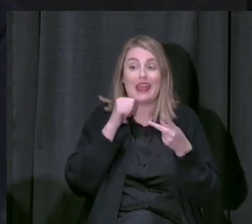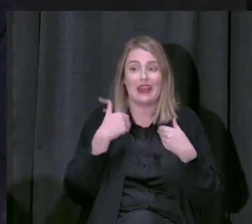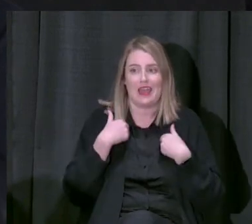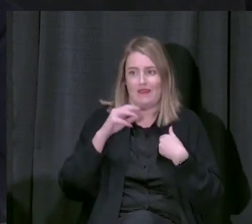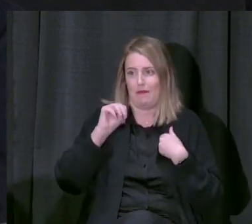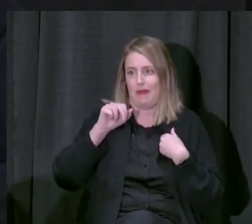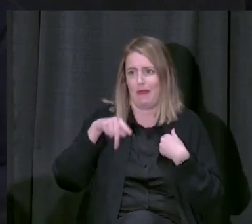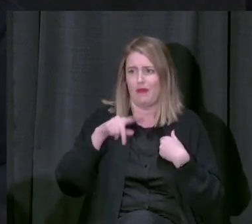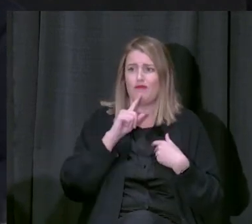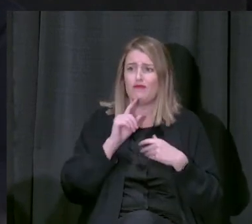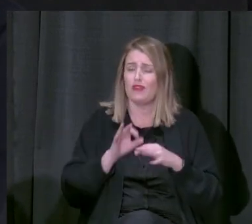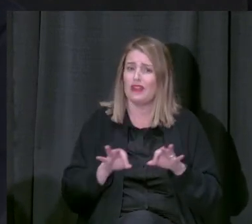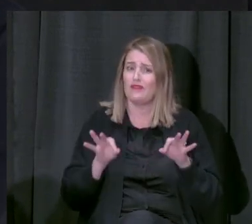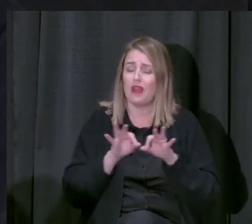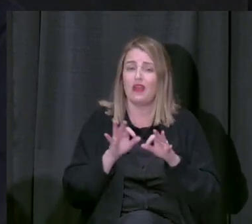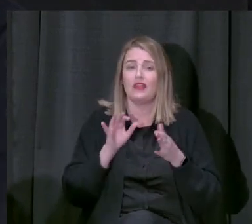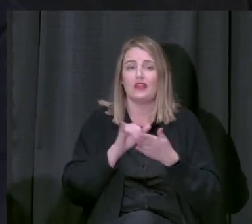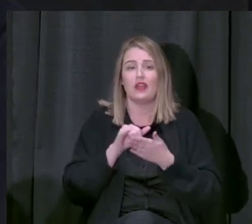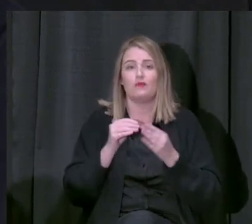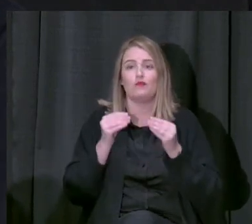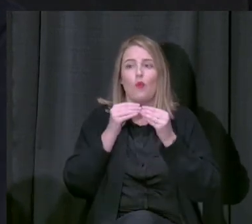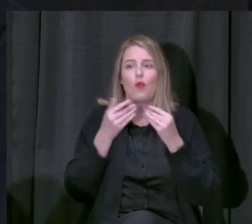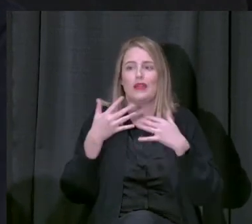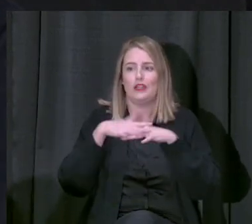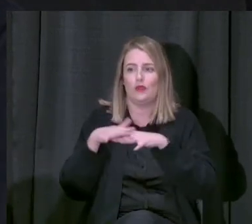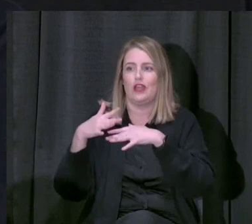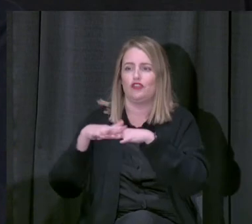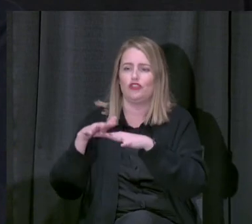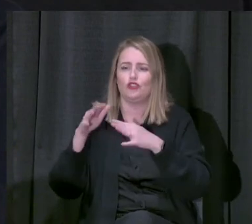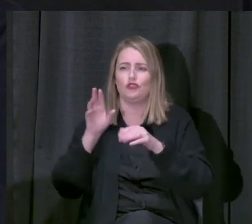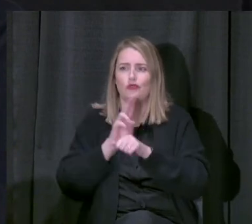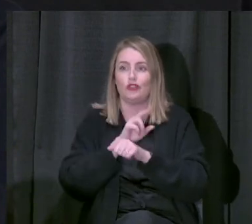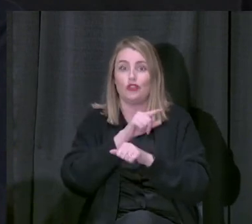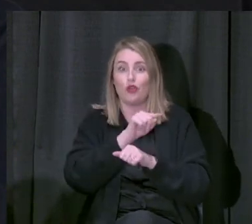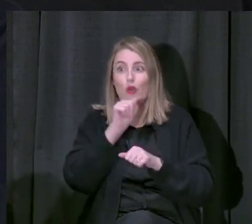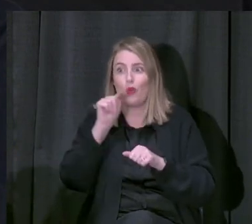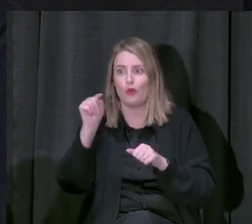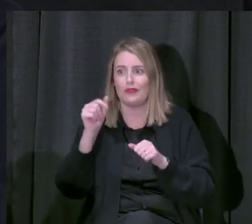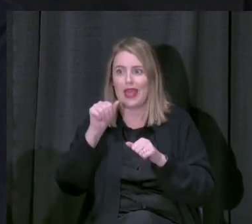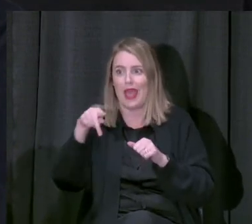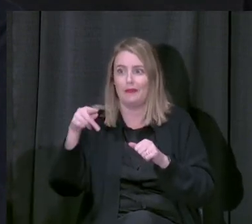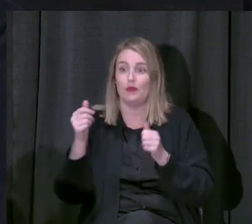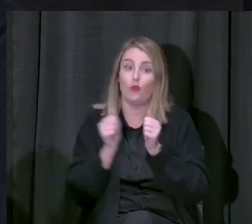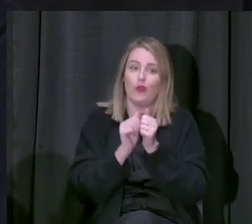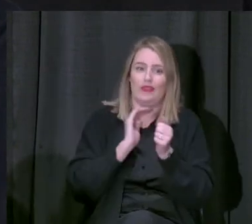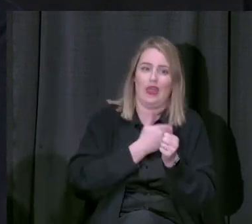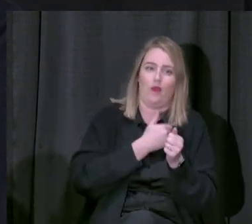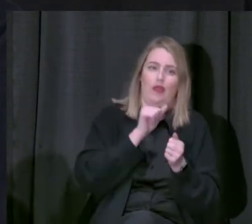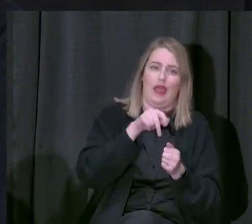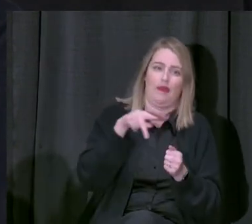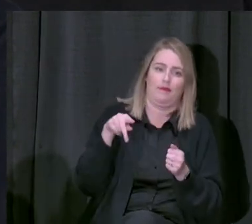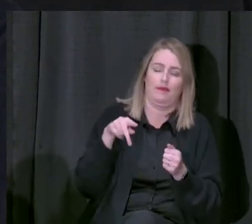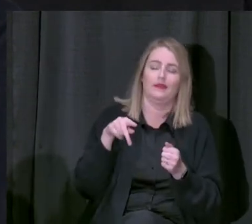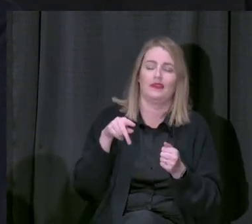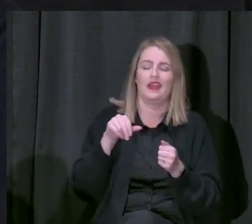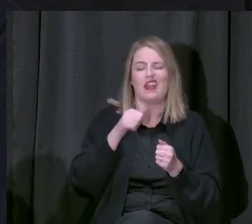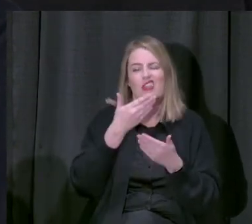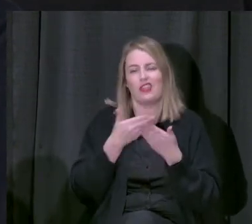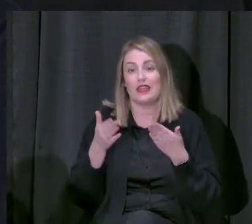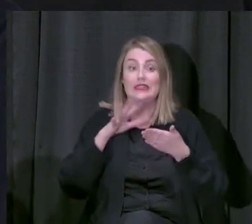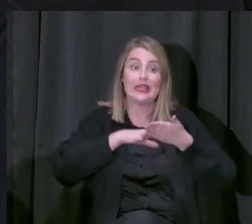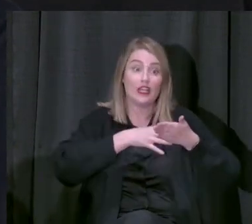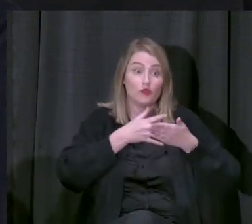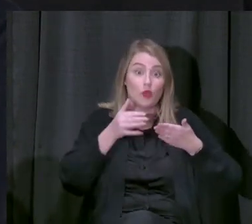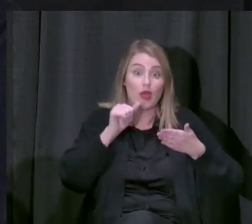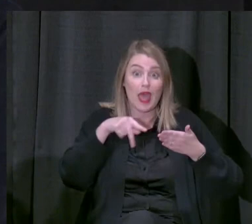I'd like to see more integrations of those apps in with our apps, as well as other things like scheduling apps,